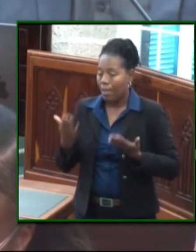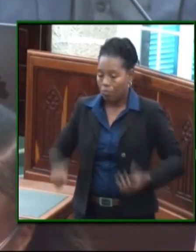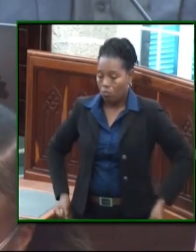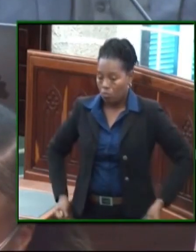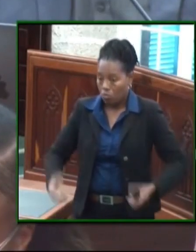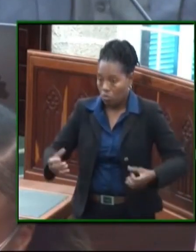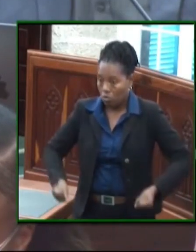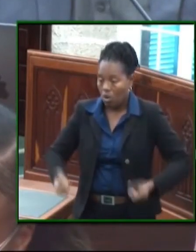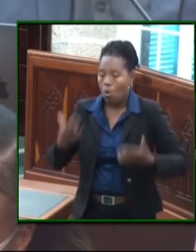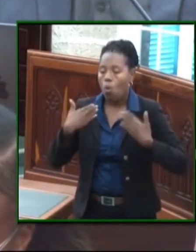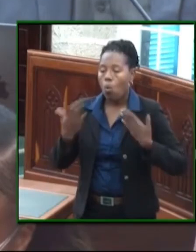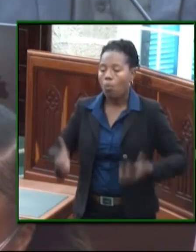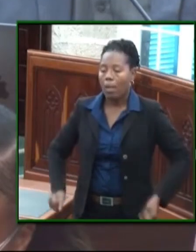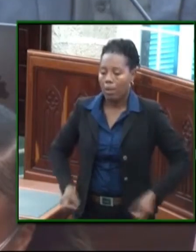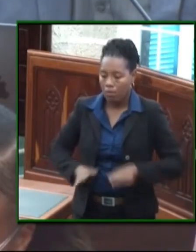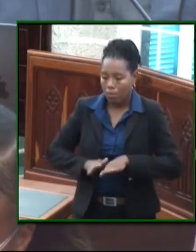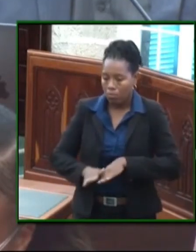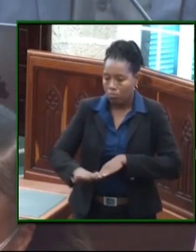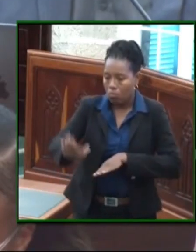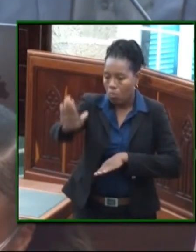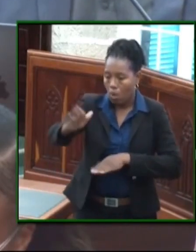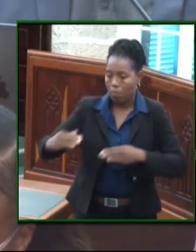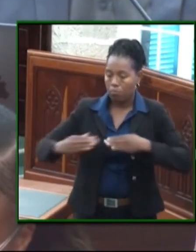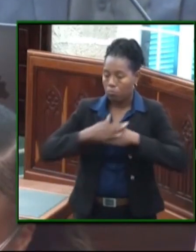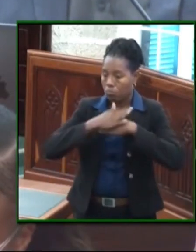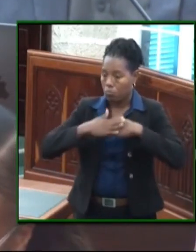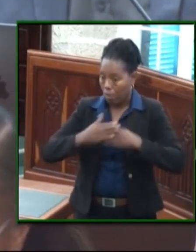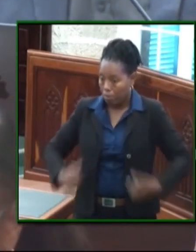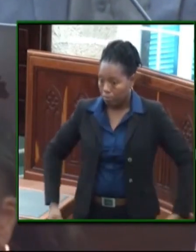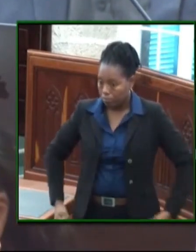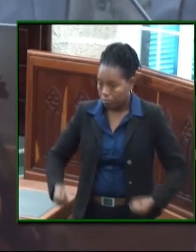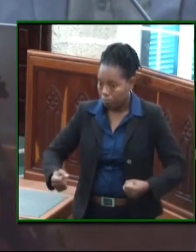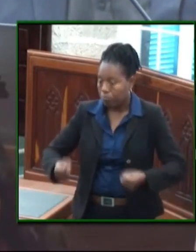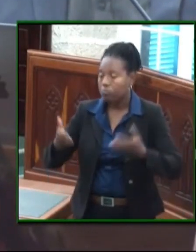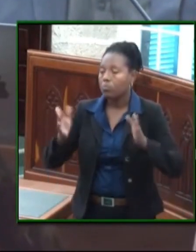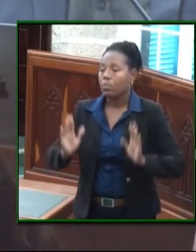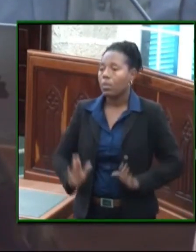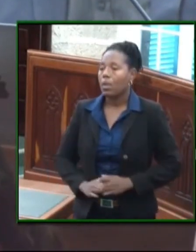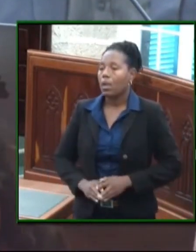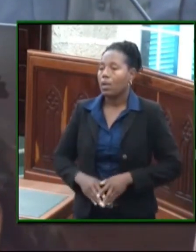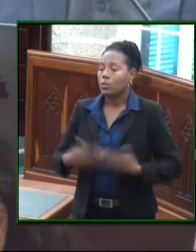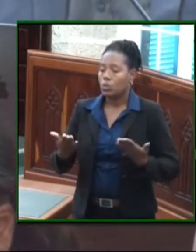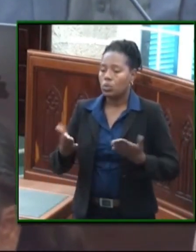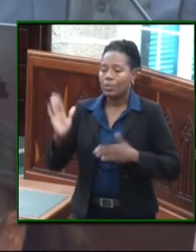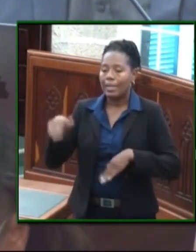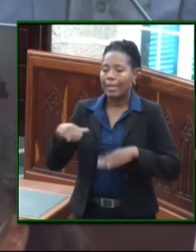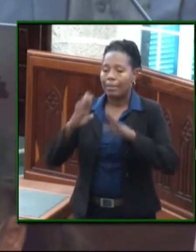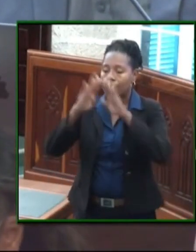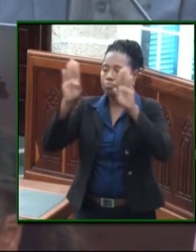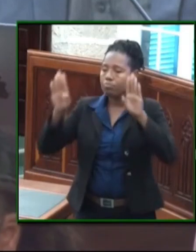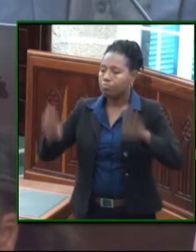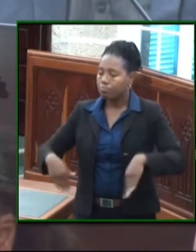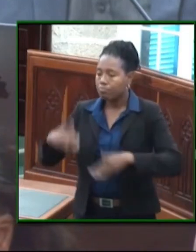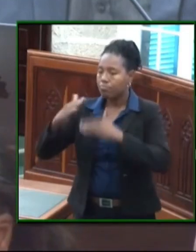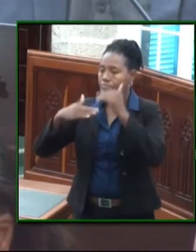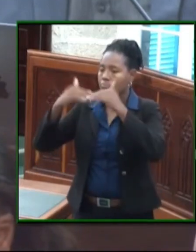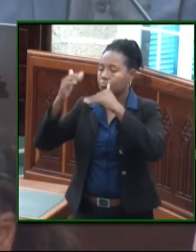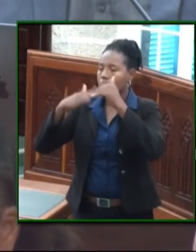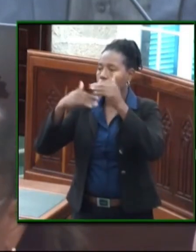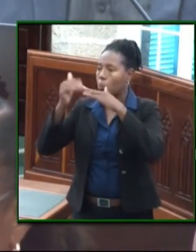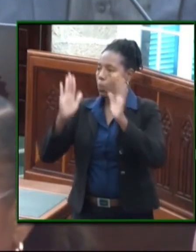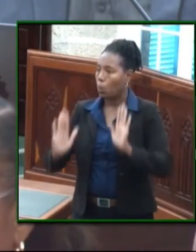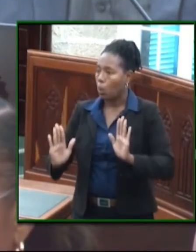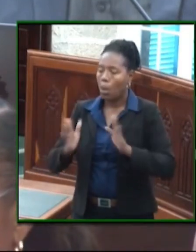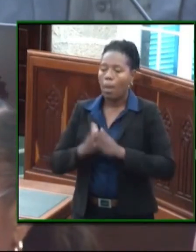the pathway or even the bathrooms. So we're going to upgrade the facility to make it more, give a